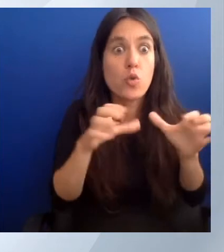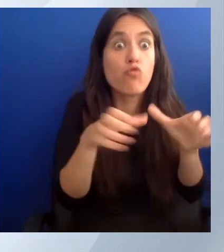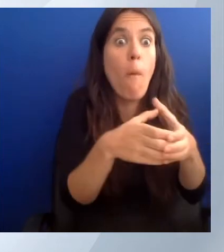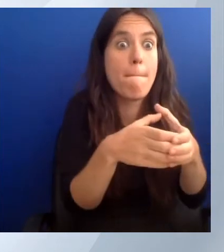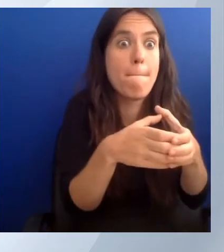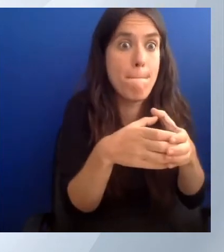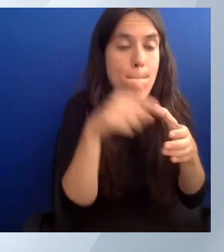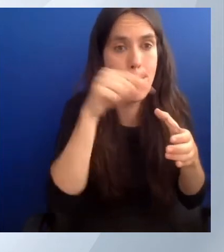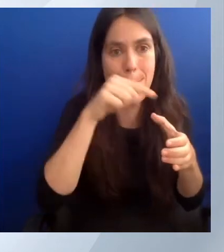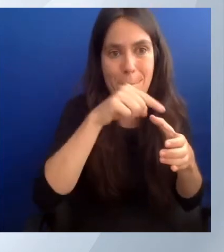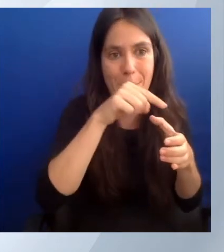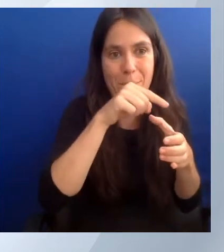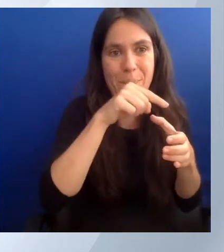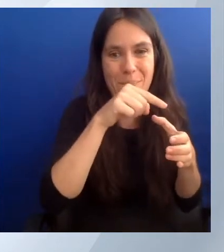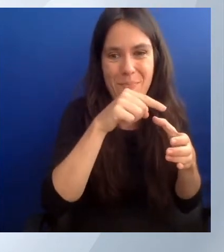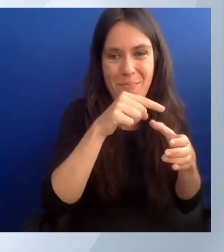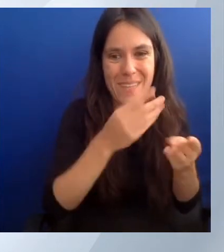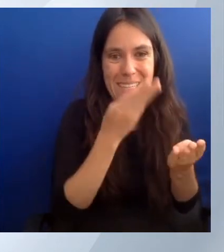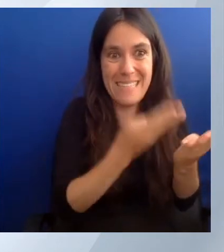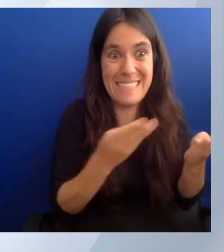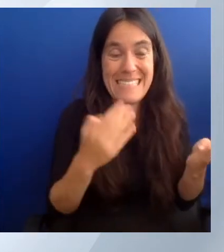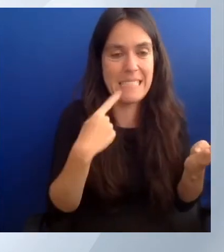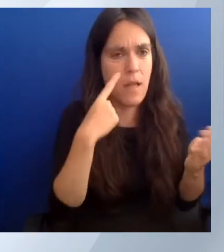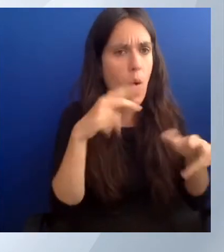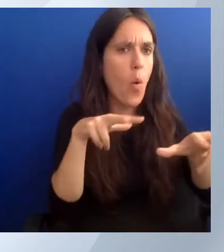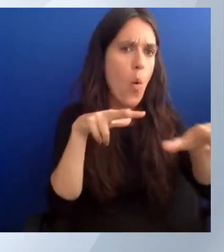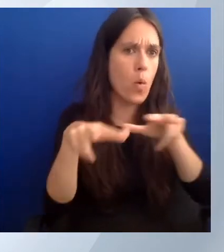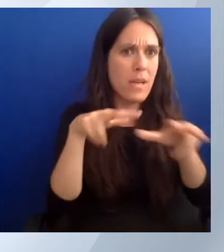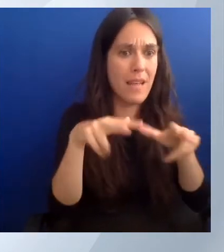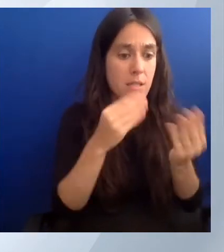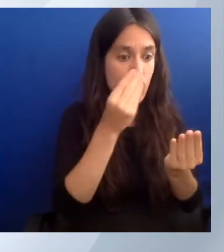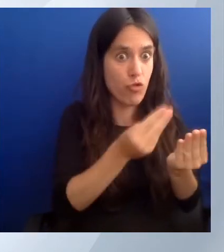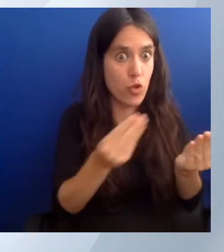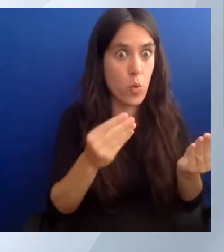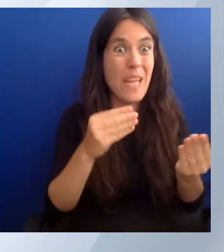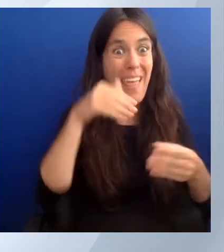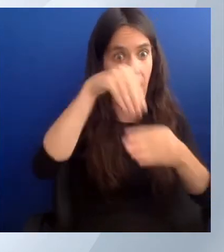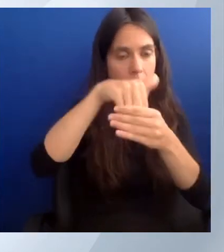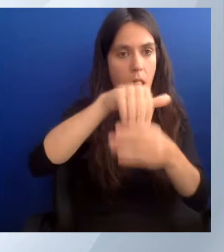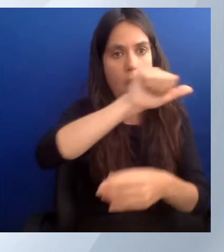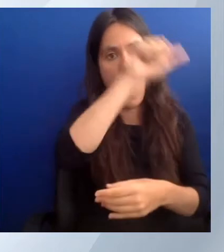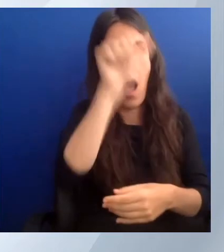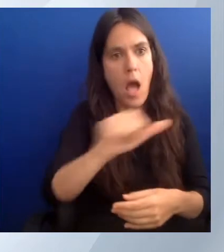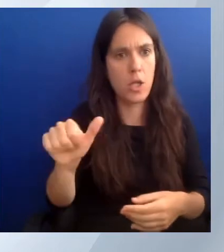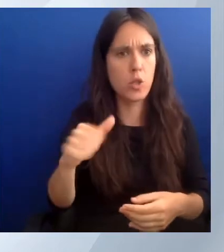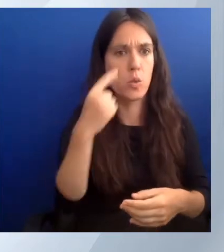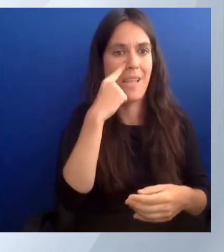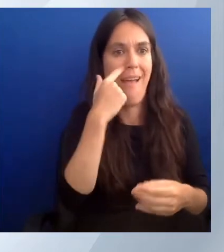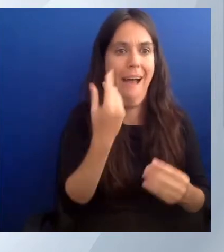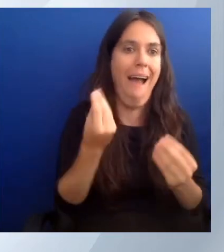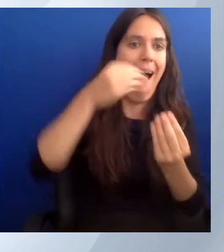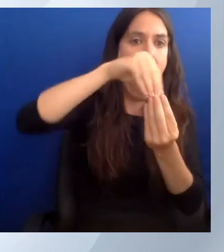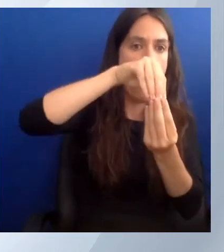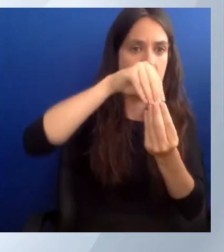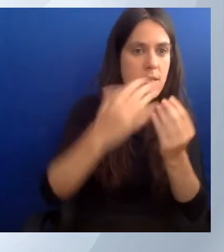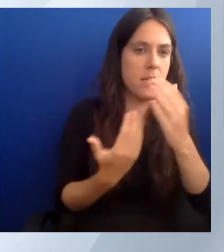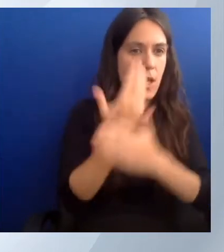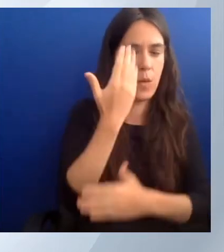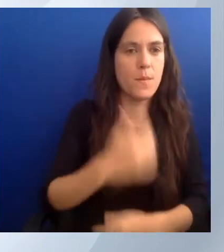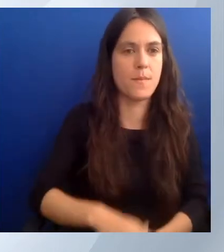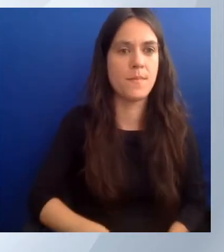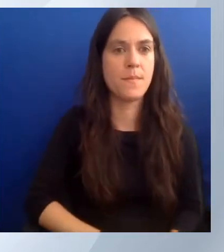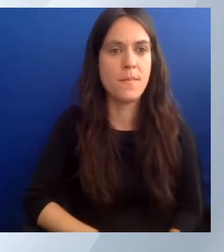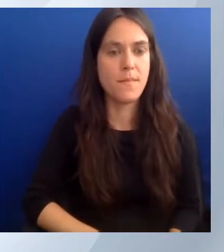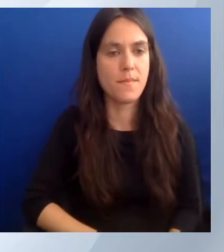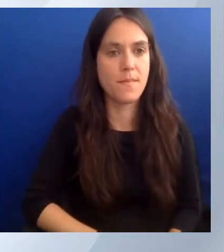this is how we organize our resources within Azure. So let's just quickly add that one now. We'll click this add button in the